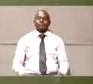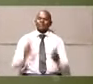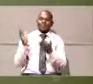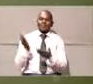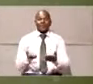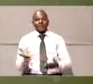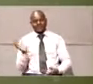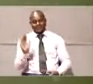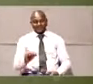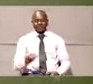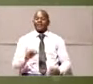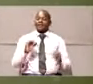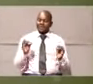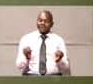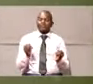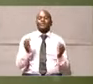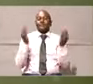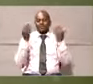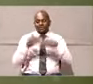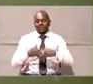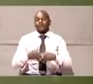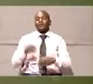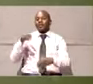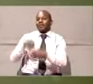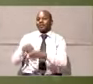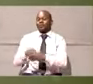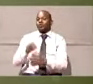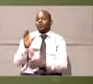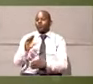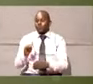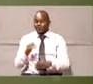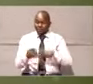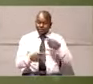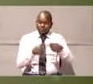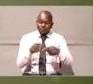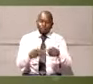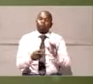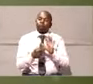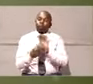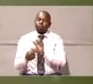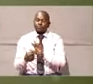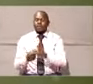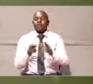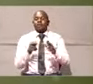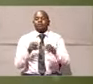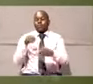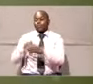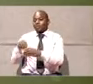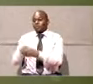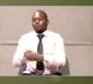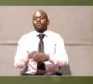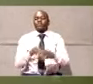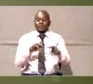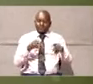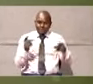Welcome back. News Tonight continues. The Electoral Commission is in process of recognizing polling stations for the